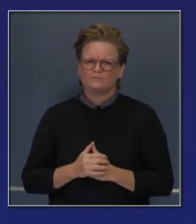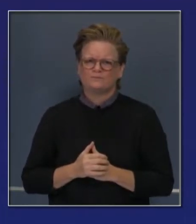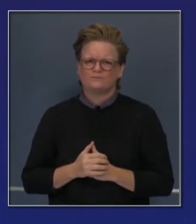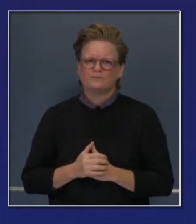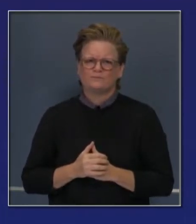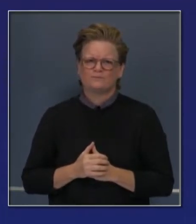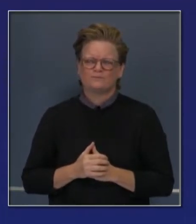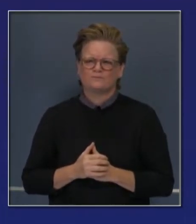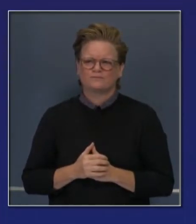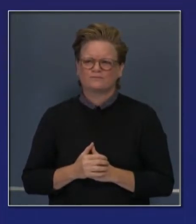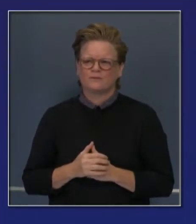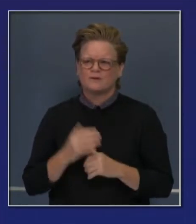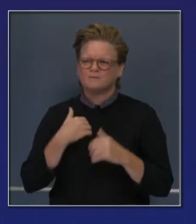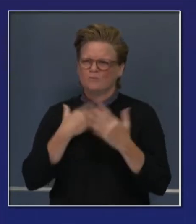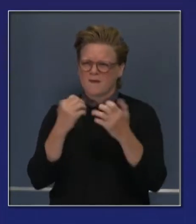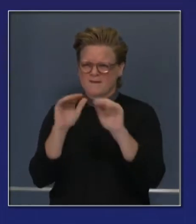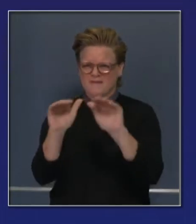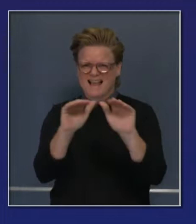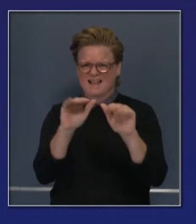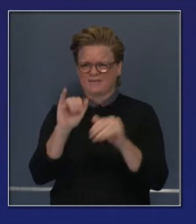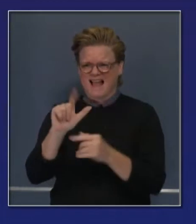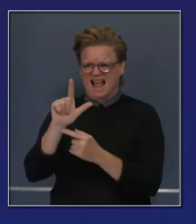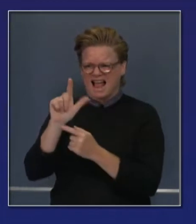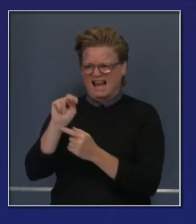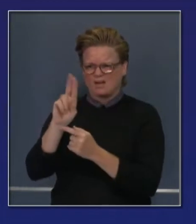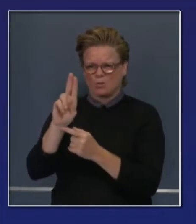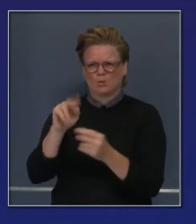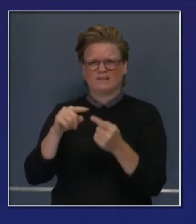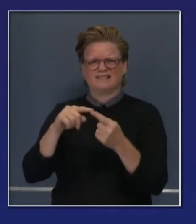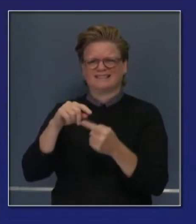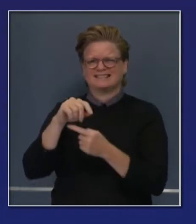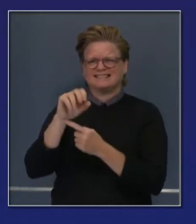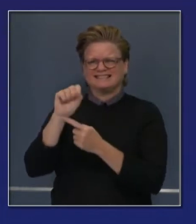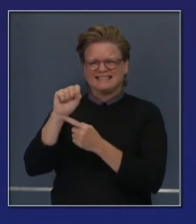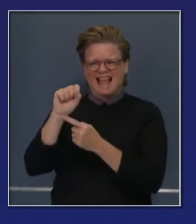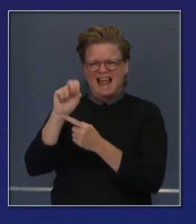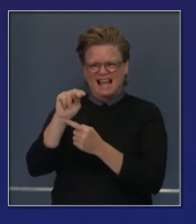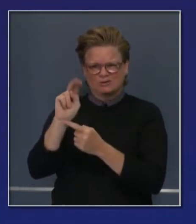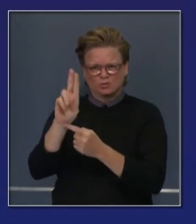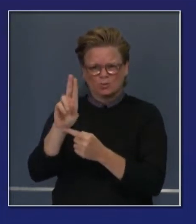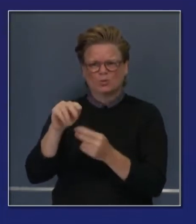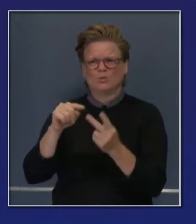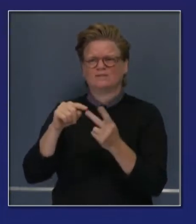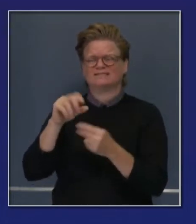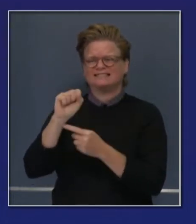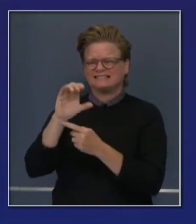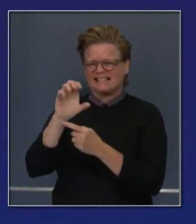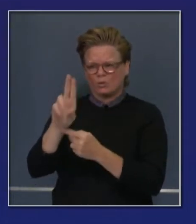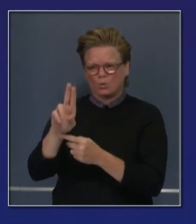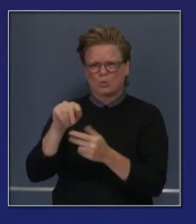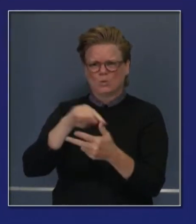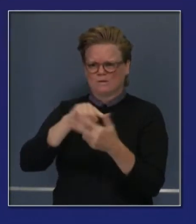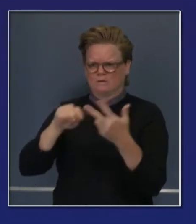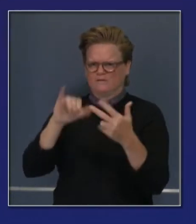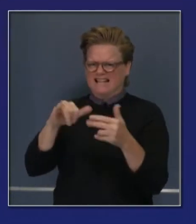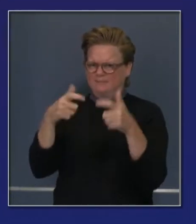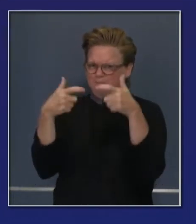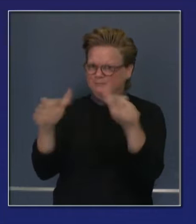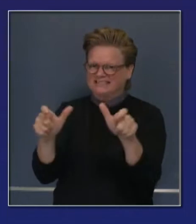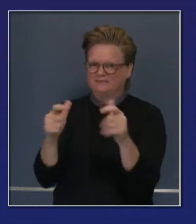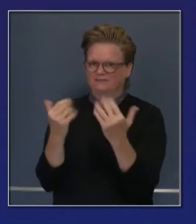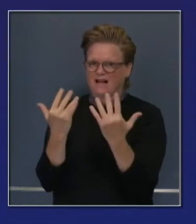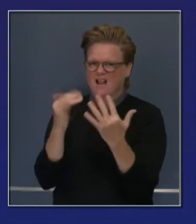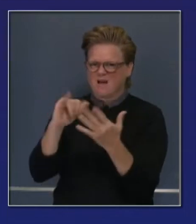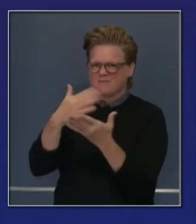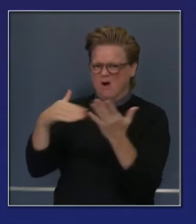the LNU and the SU fires, second and third largest fires in terms of total acreage burned